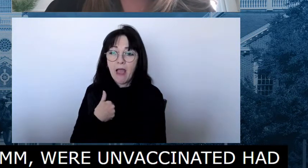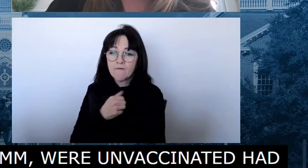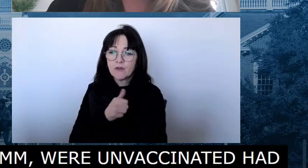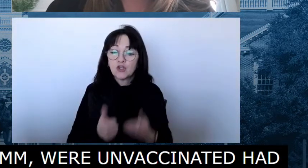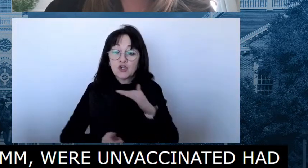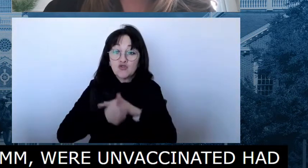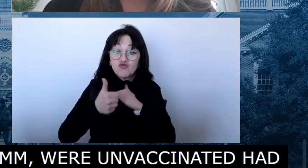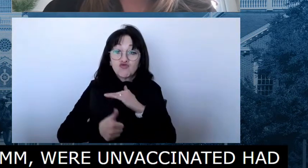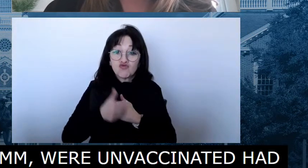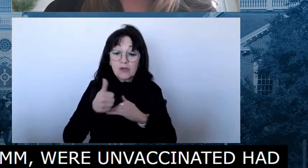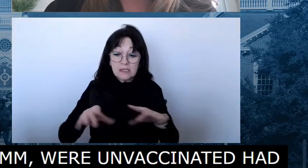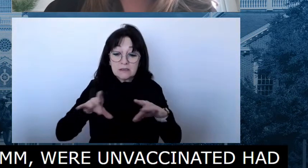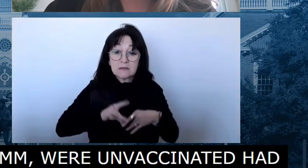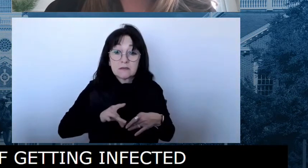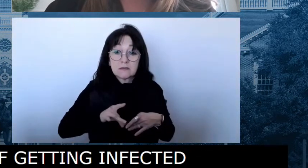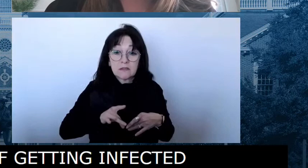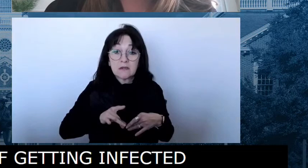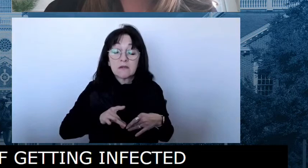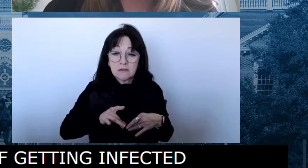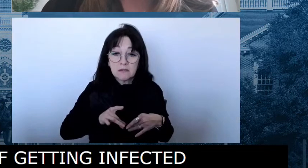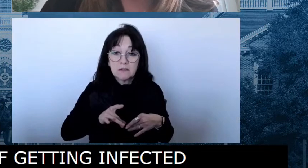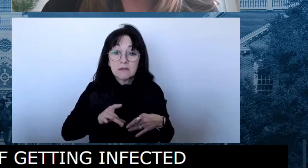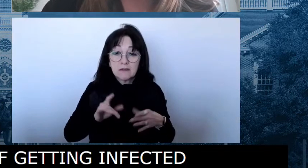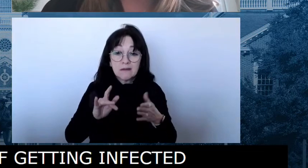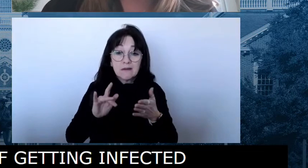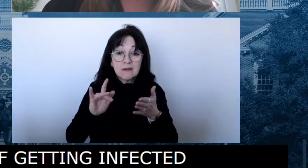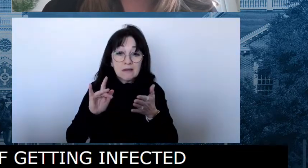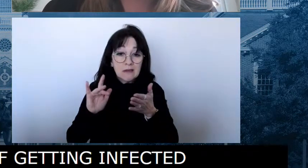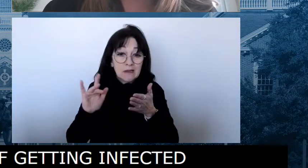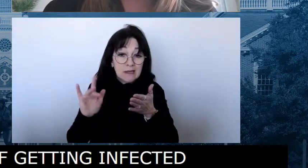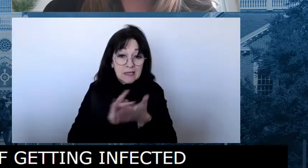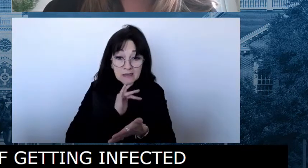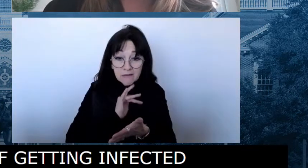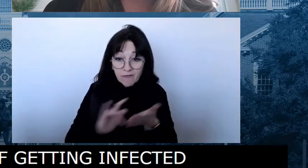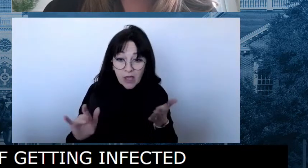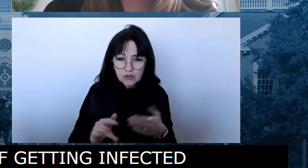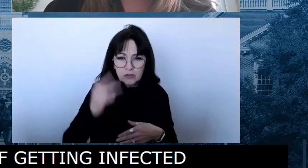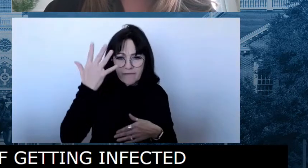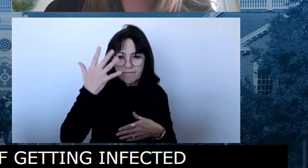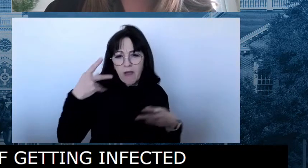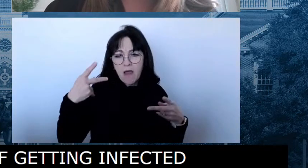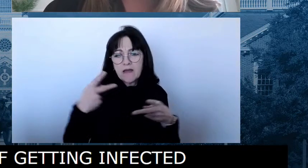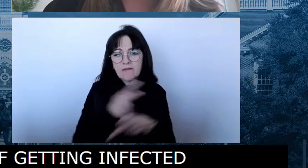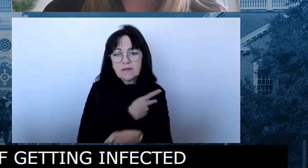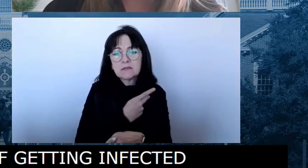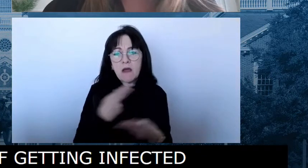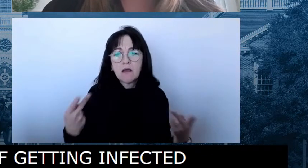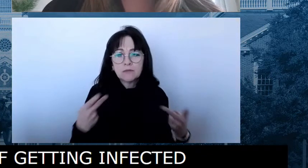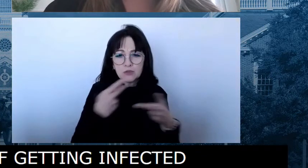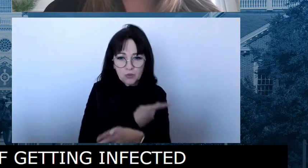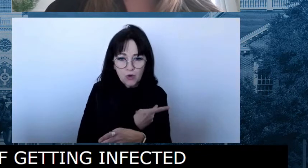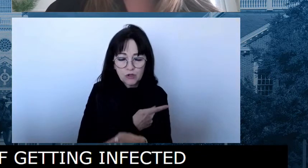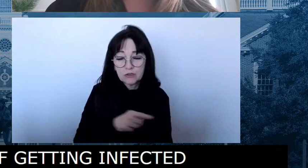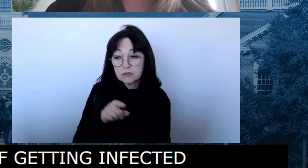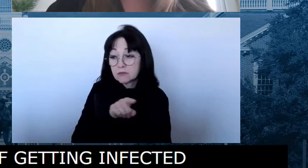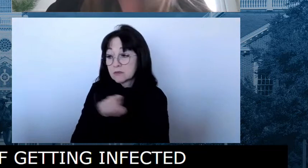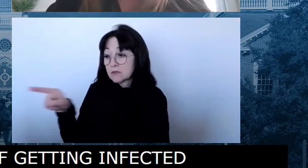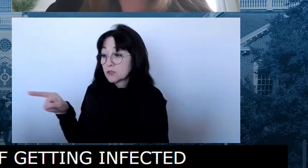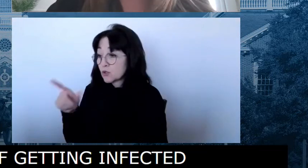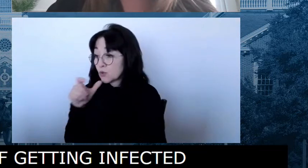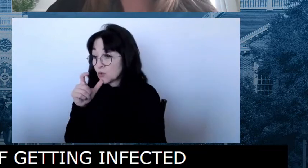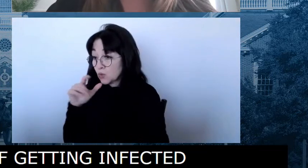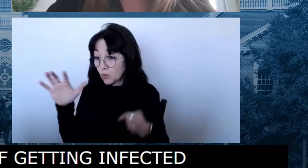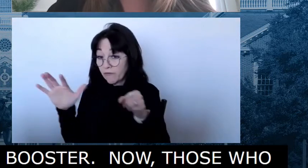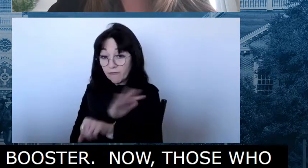compared to those with a booster. Now, those who were fully vaccinated but